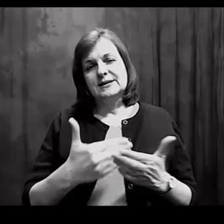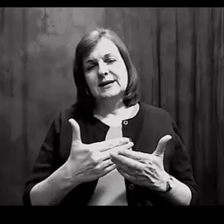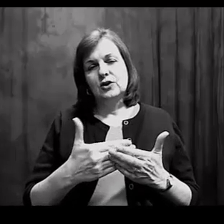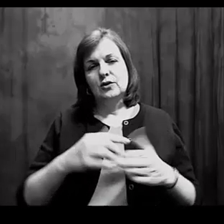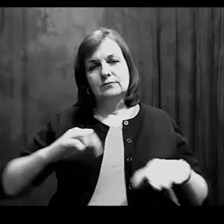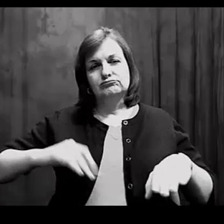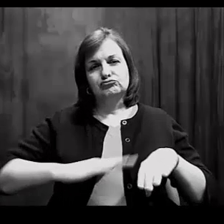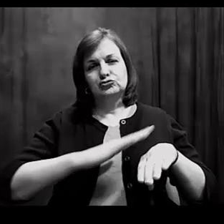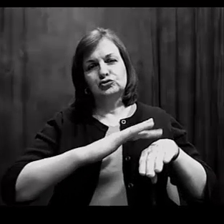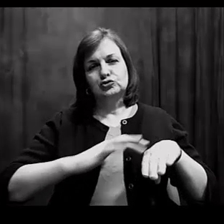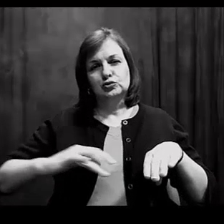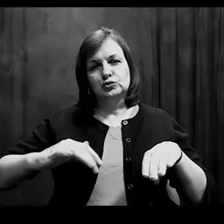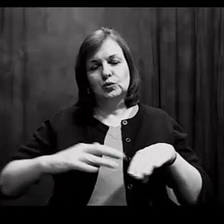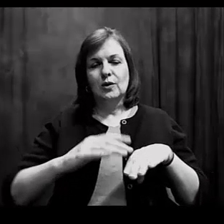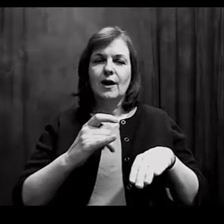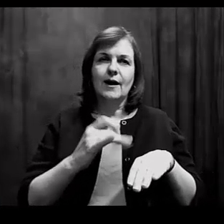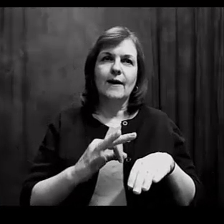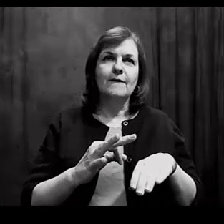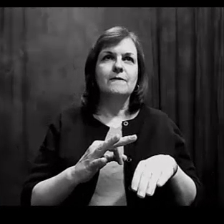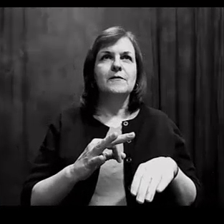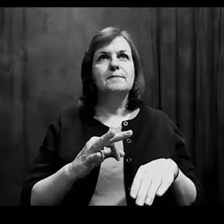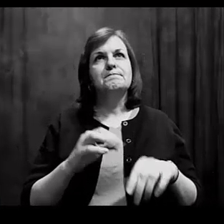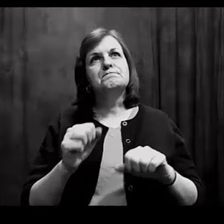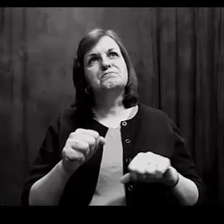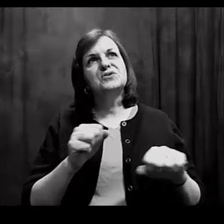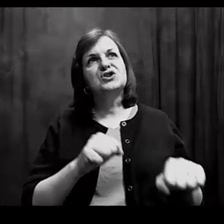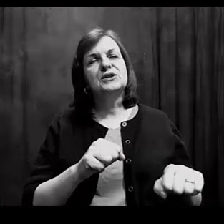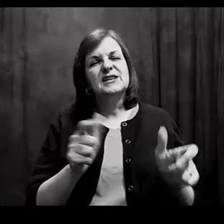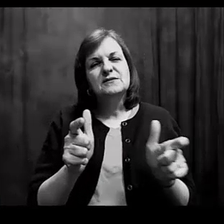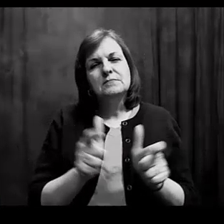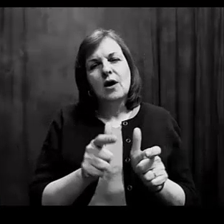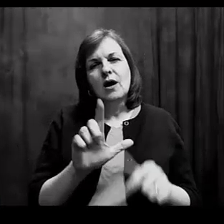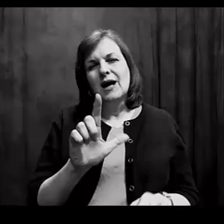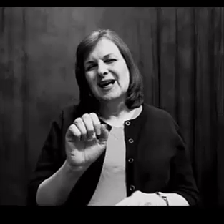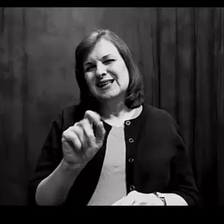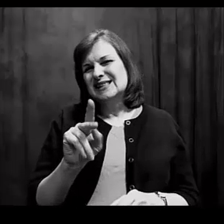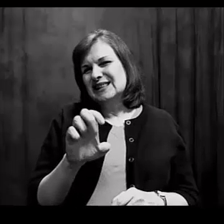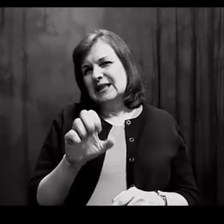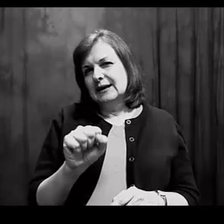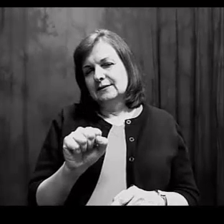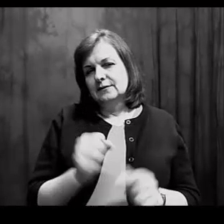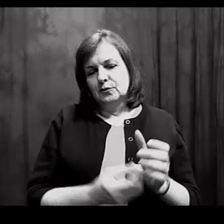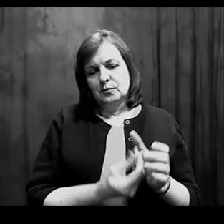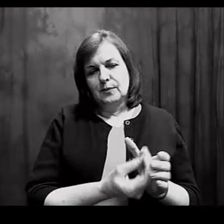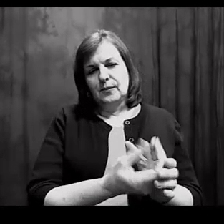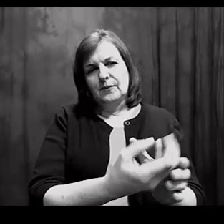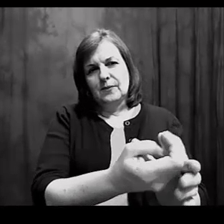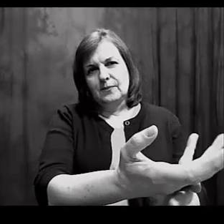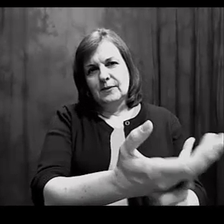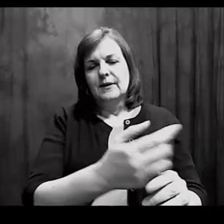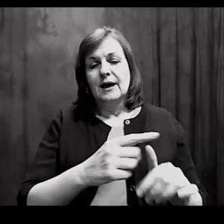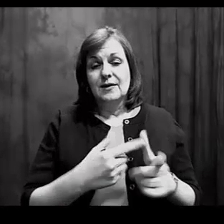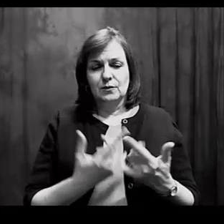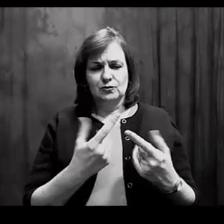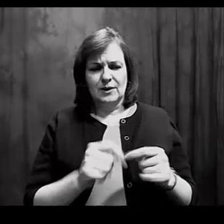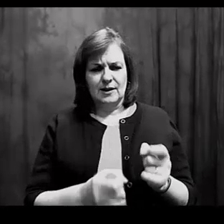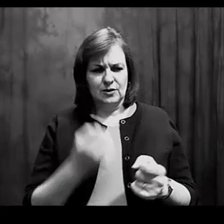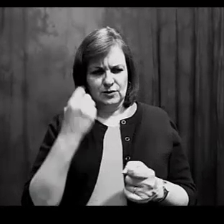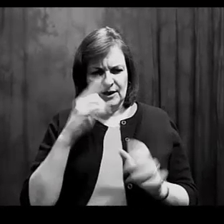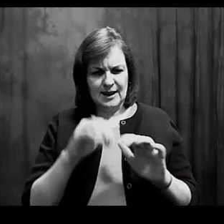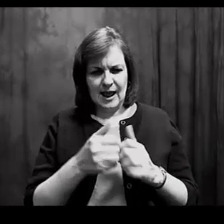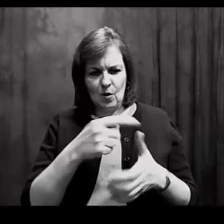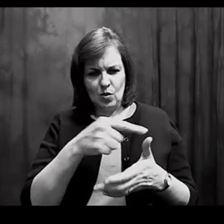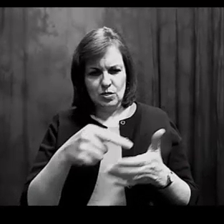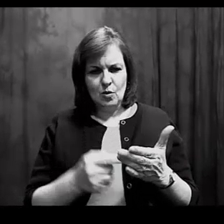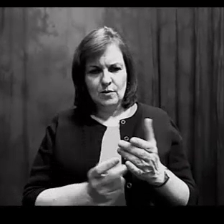lived near the shorelines of potentially very small lakes. And so trying